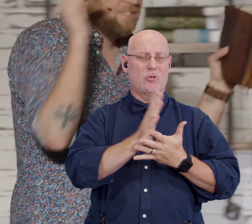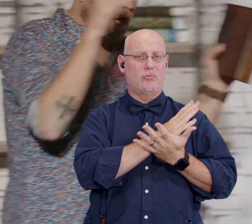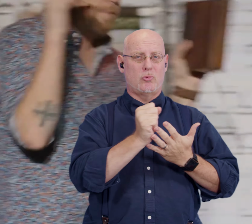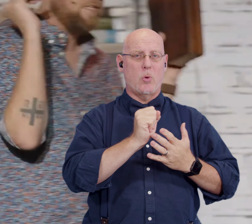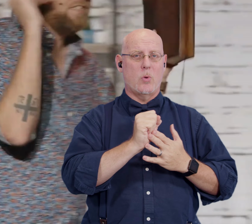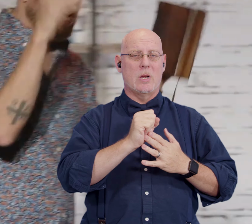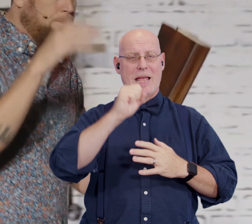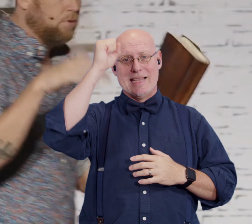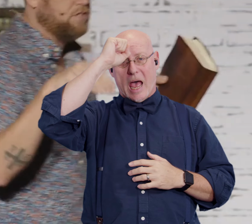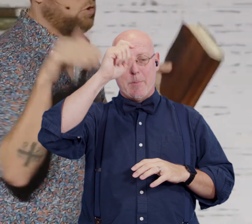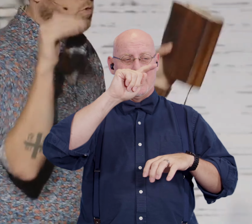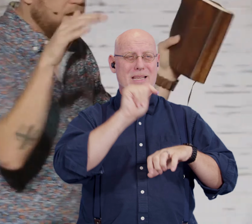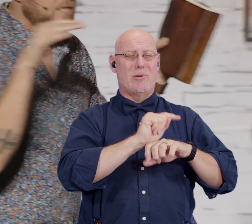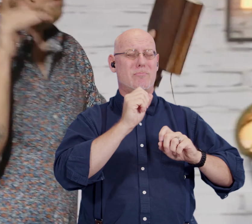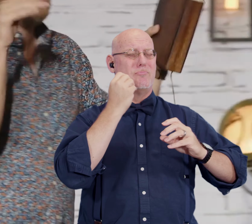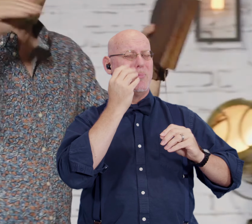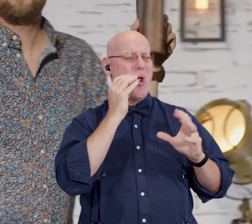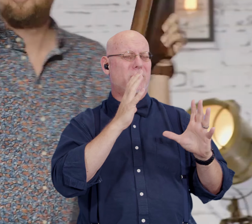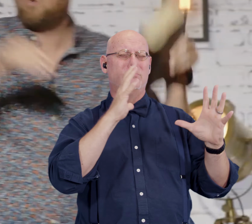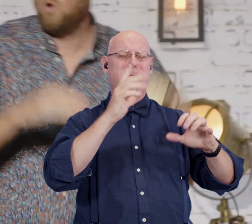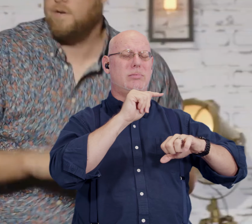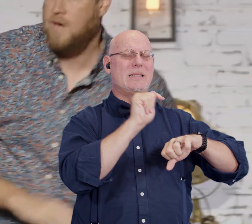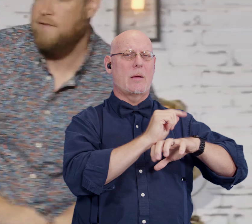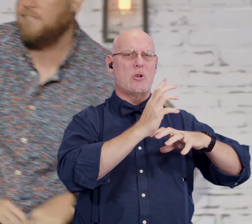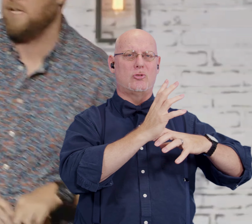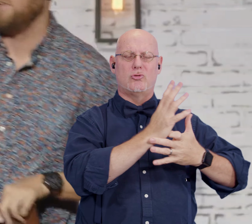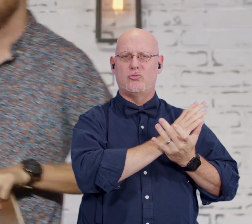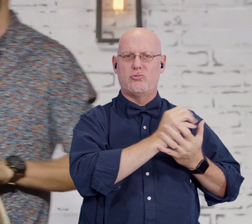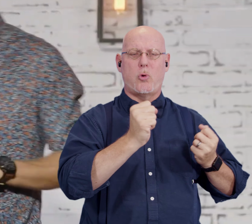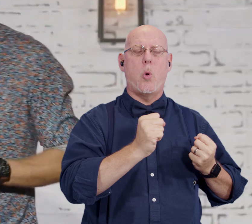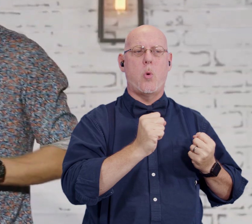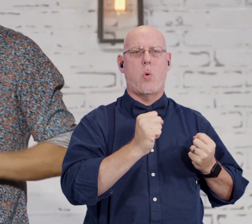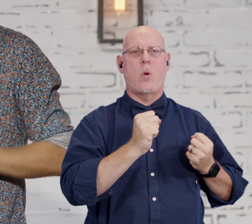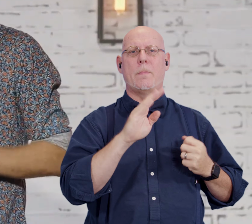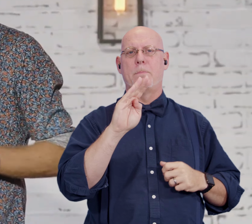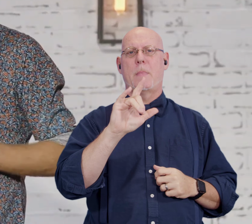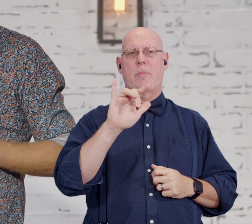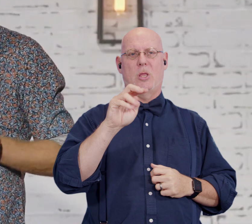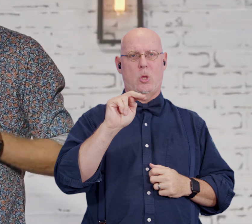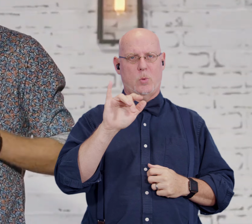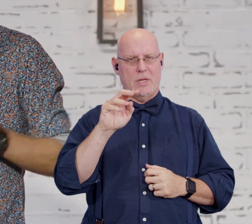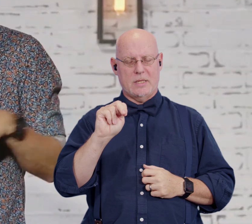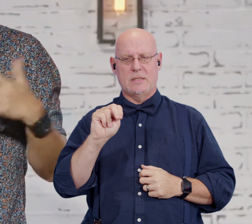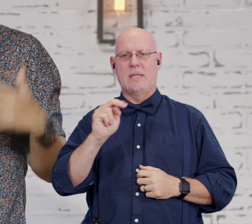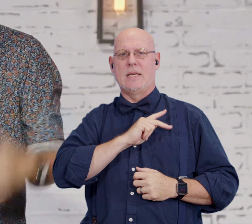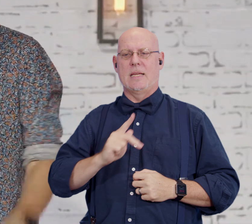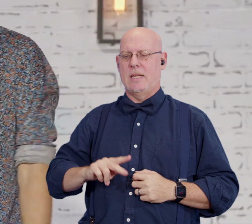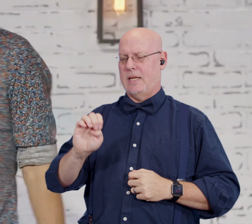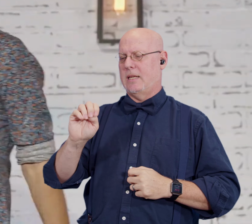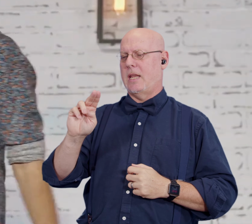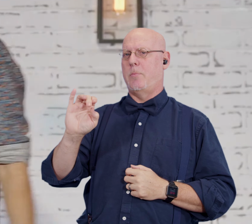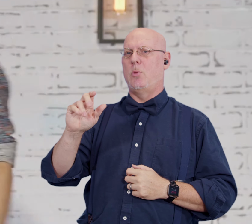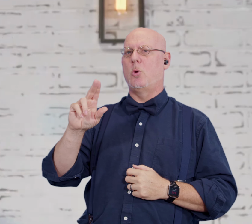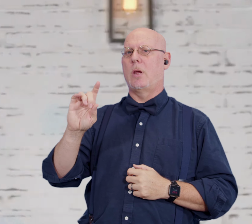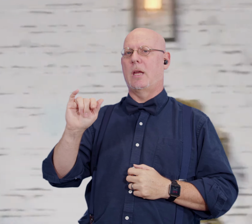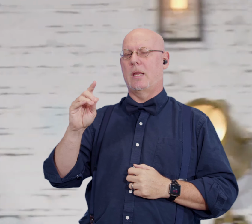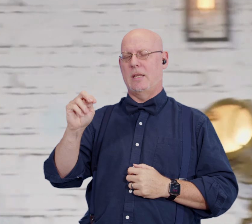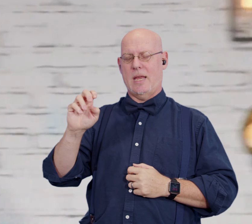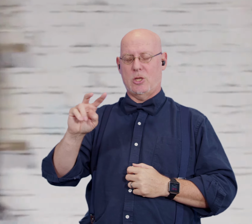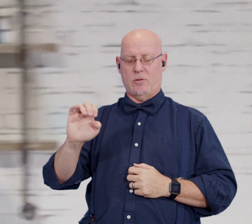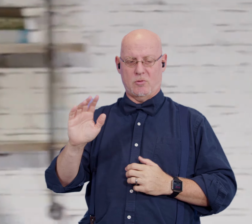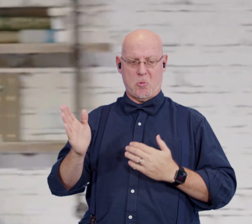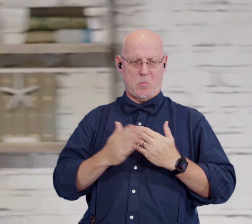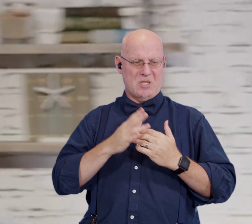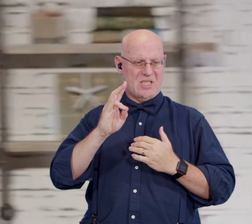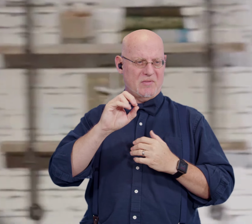destroyed, Solomon's temple, this grandiose temple destroyed in 587 by the Babylonians and King Nebuchadnezzar. And for almost